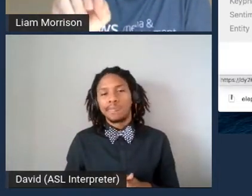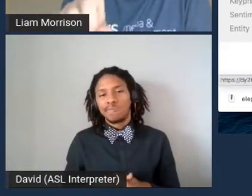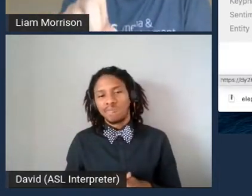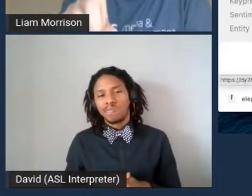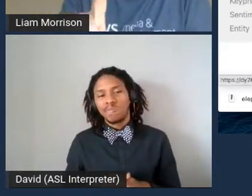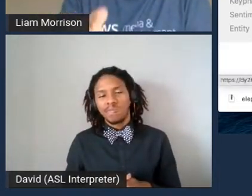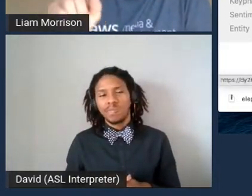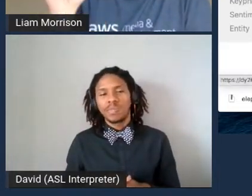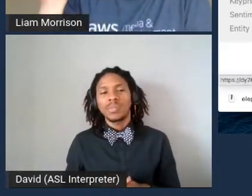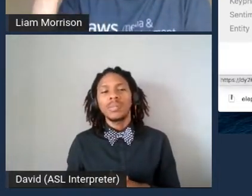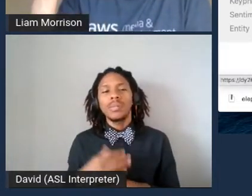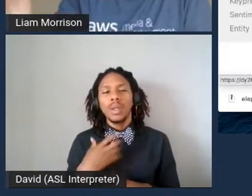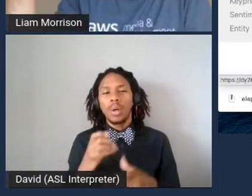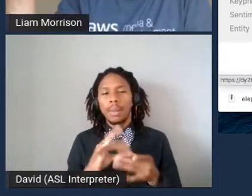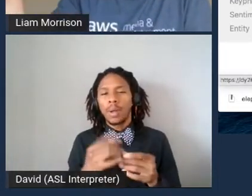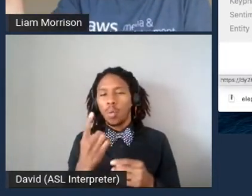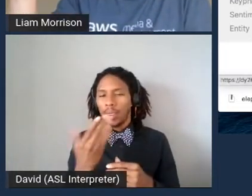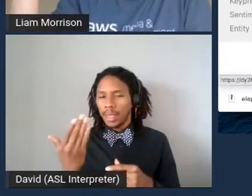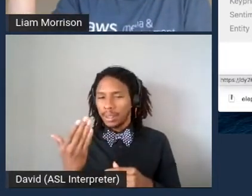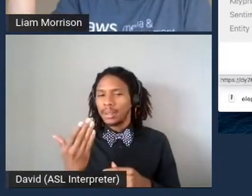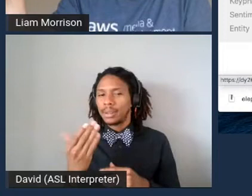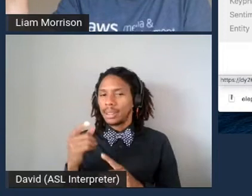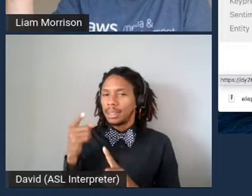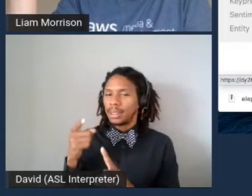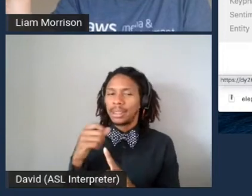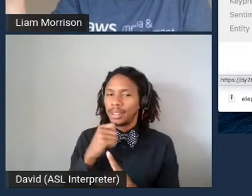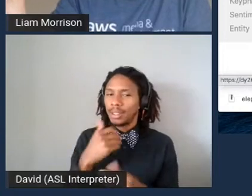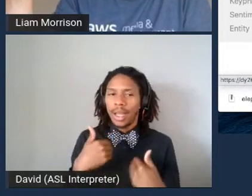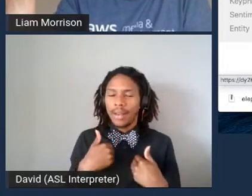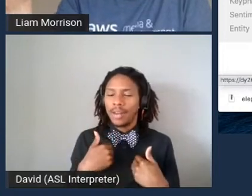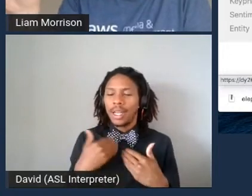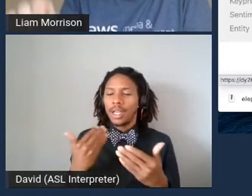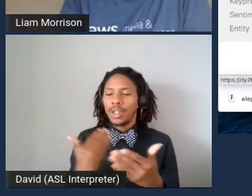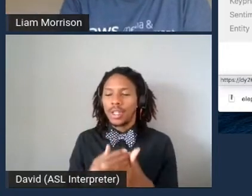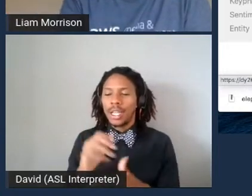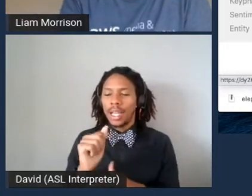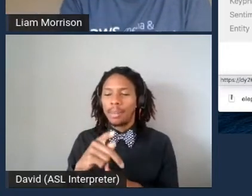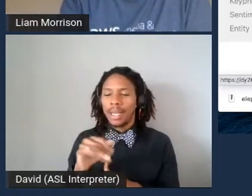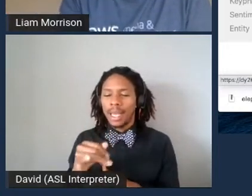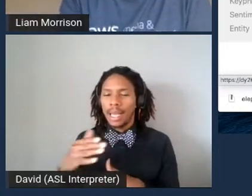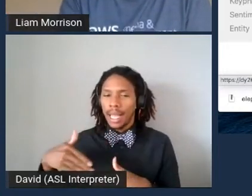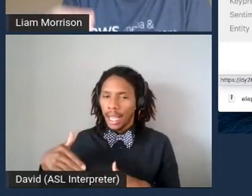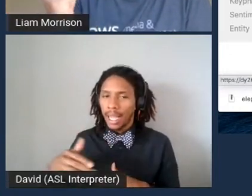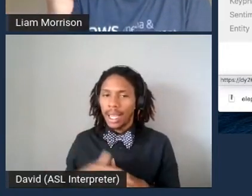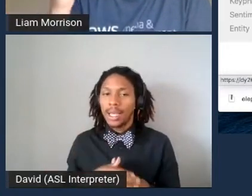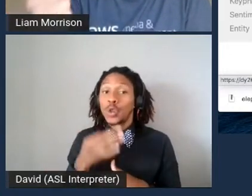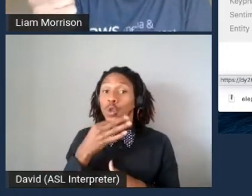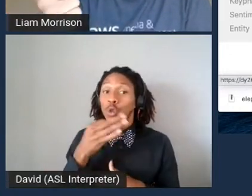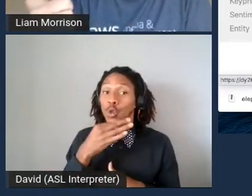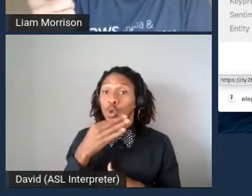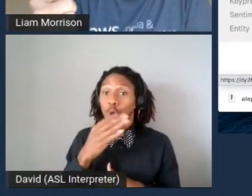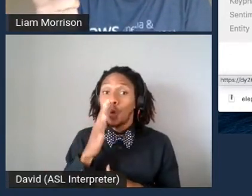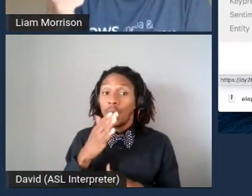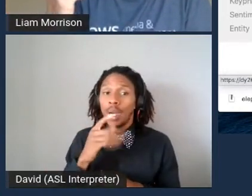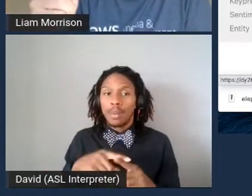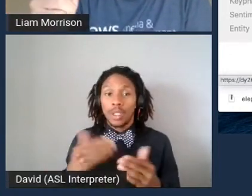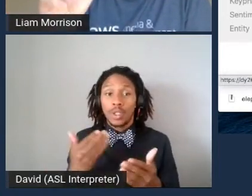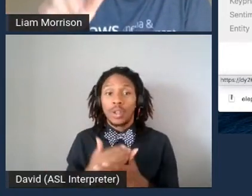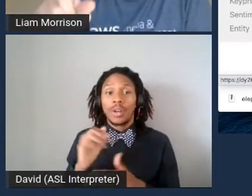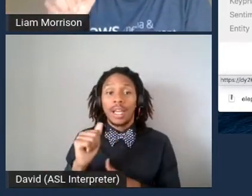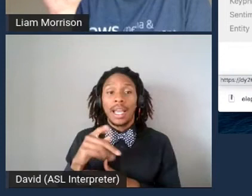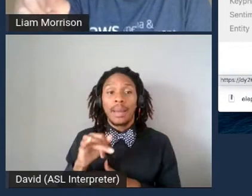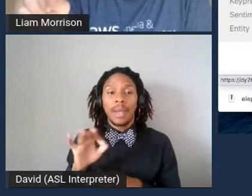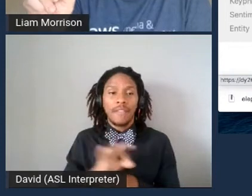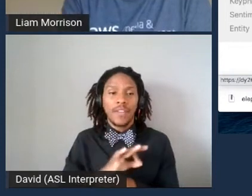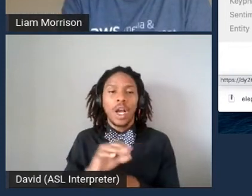I did want to mention one thing, which is this does not have the new API yet. It is coming, but right now the new API features are